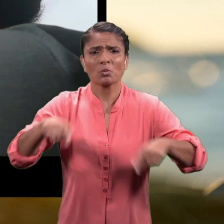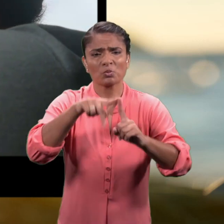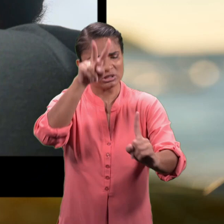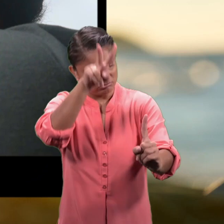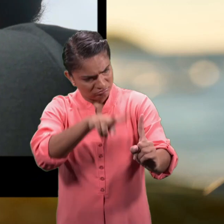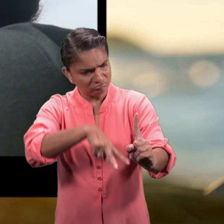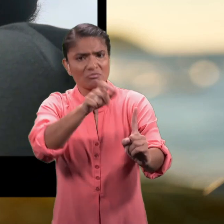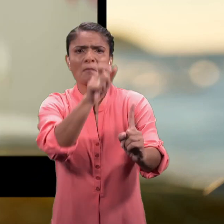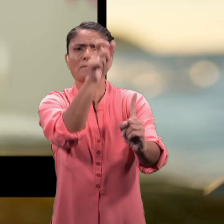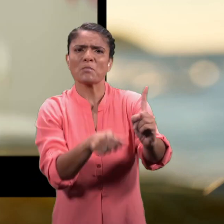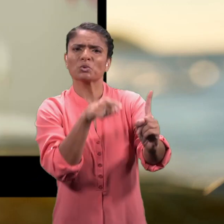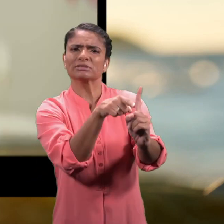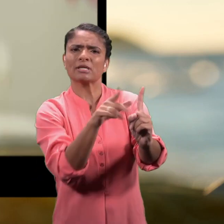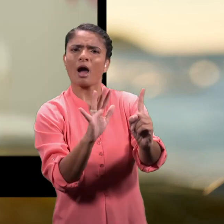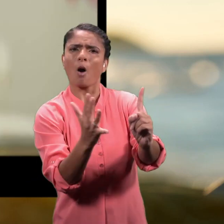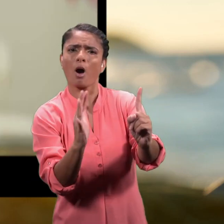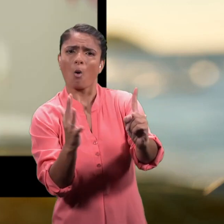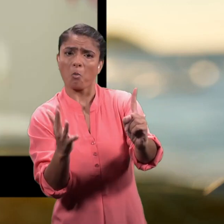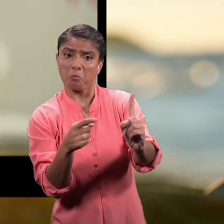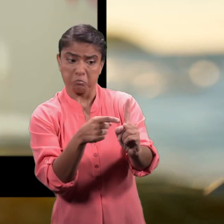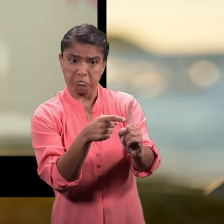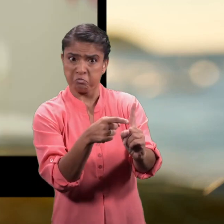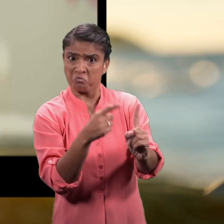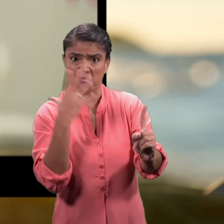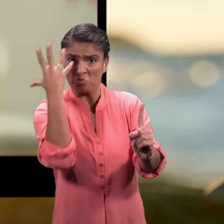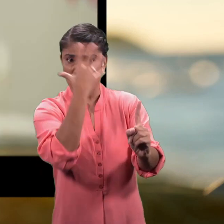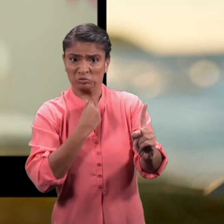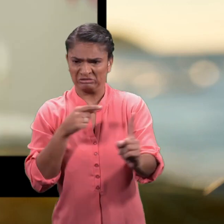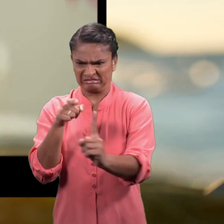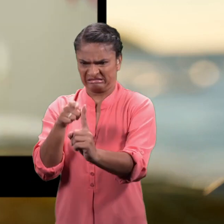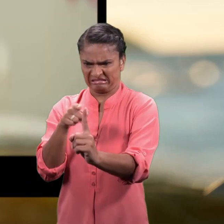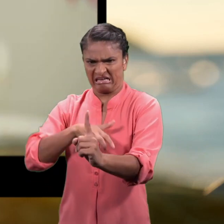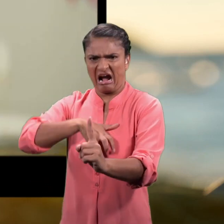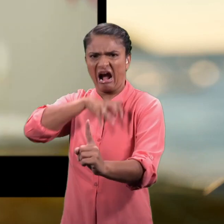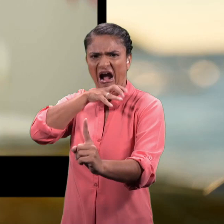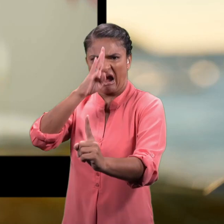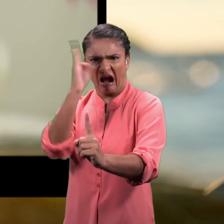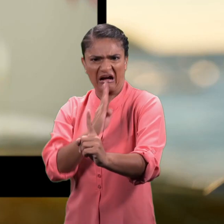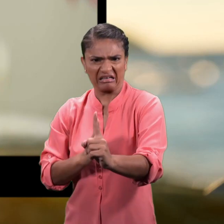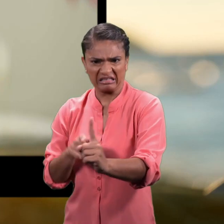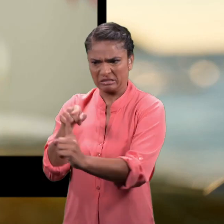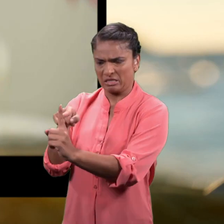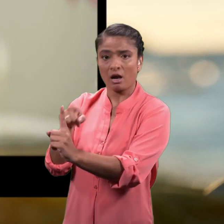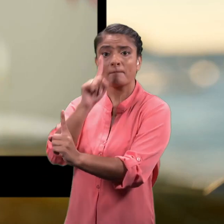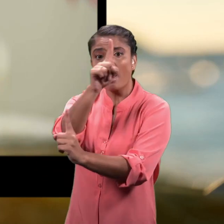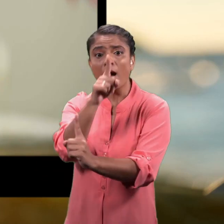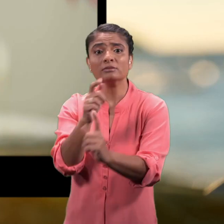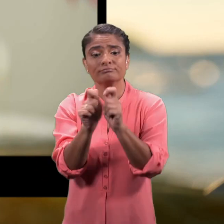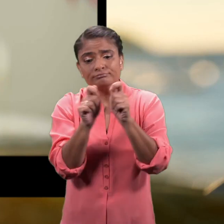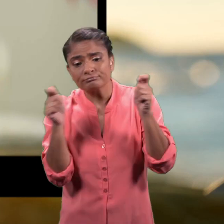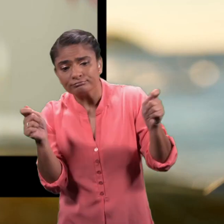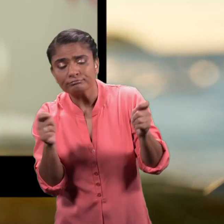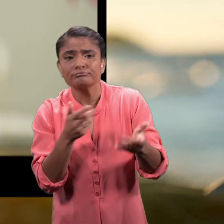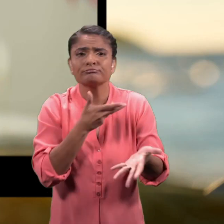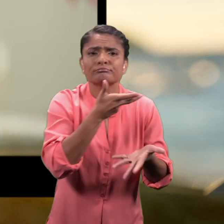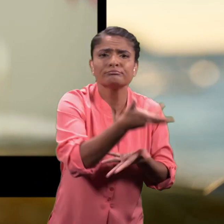look at a person and you conclude that, you know, this one is not beautiful, this one is ugly. And for me,